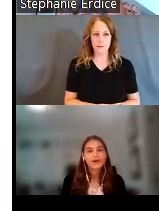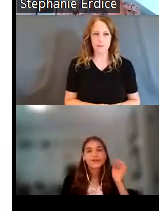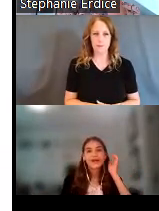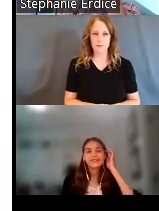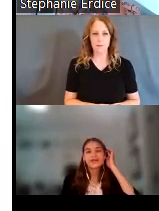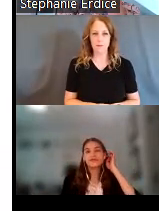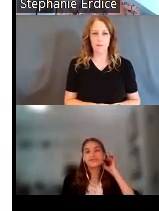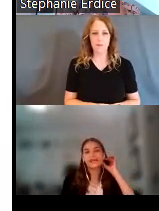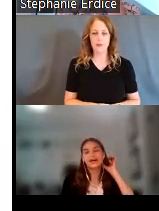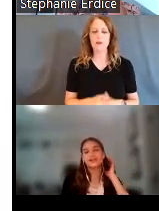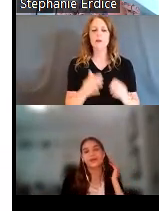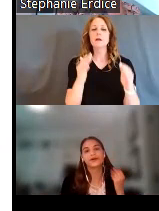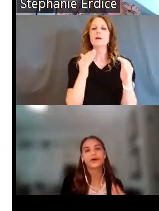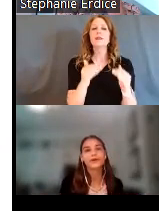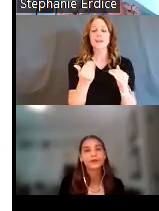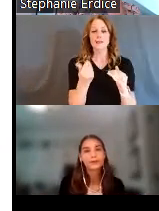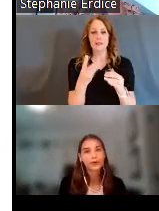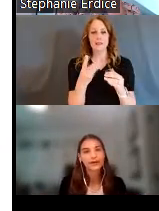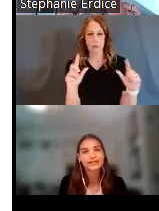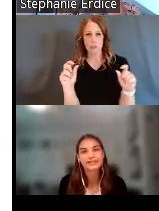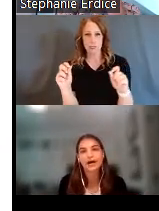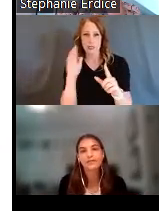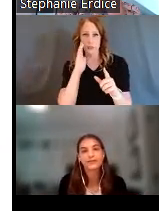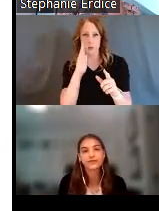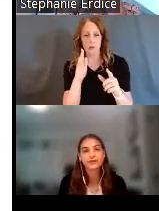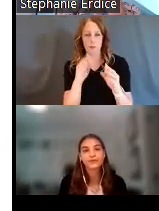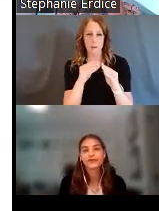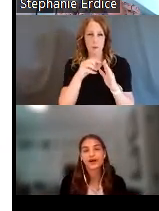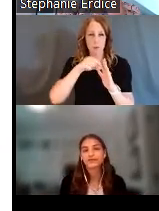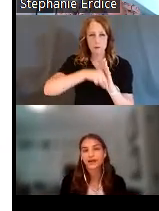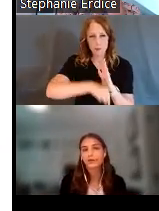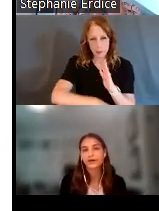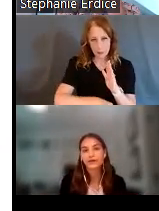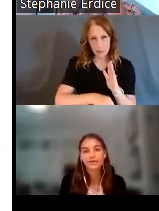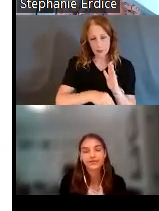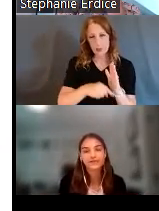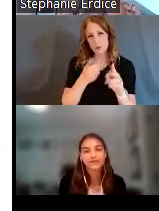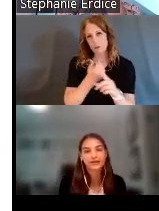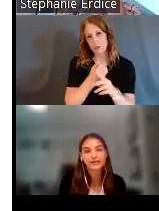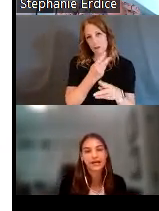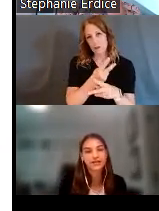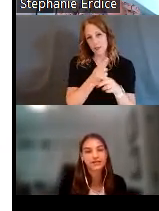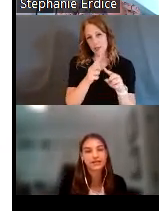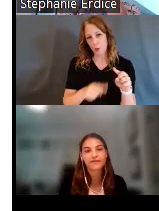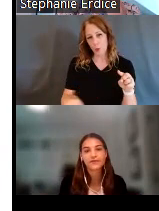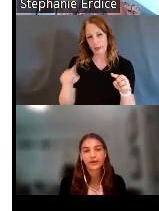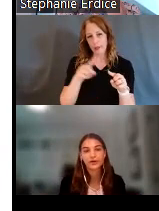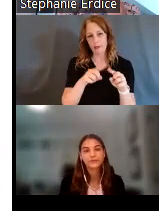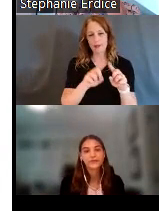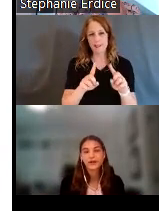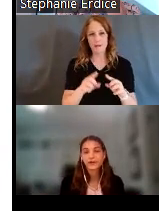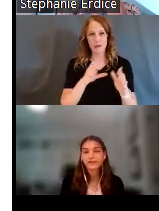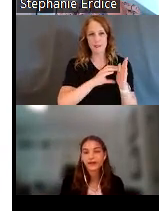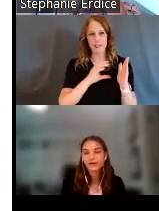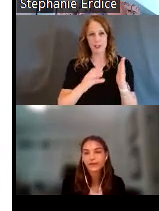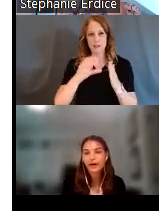All right, so on the next several slides, we're going to go a little bit more in depth into the self-care wheel and these different sections of the